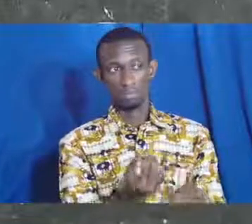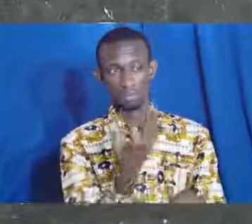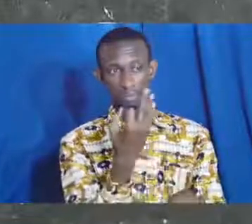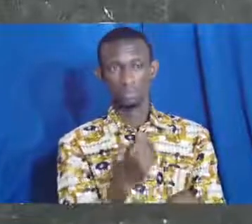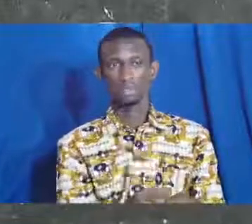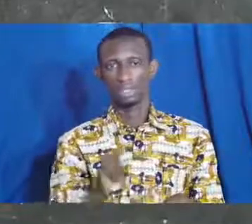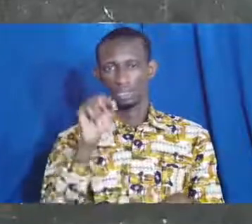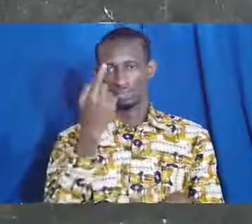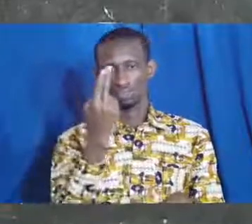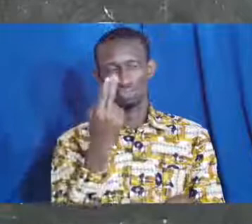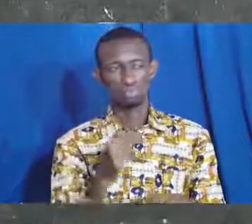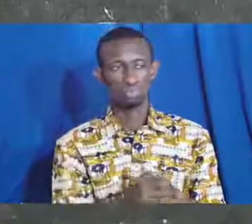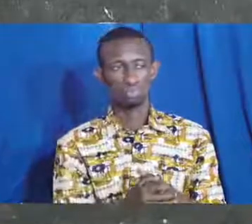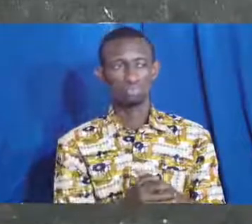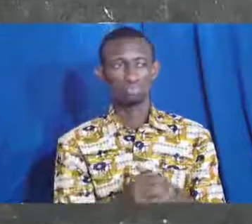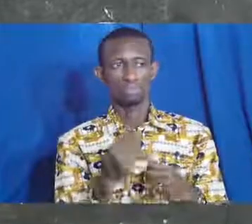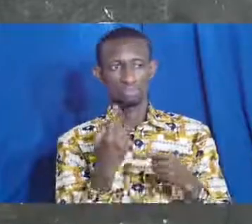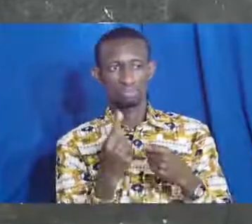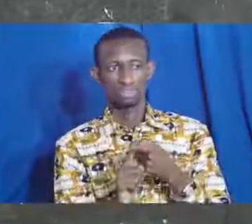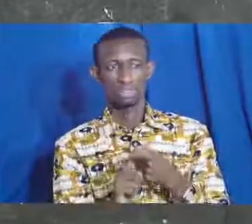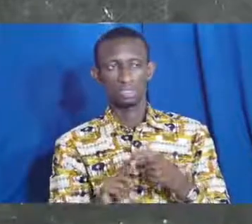nitrogen and hydrogen,